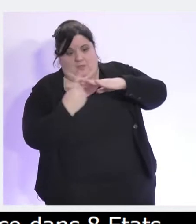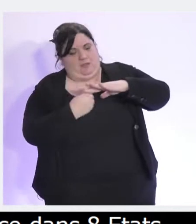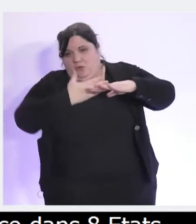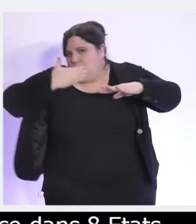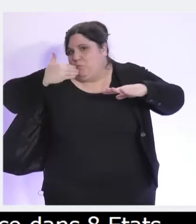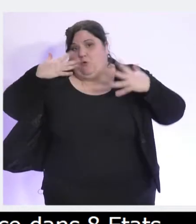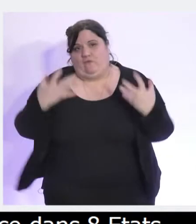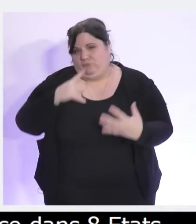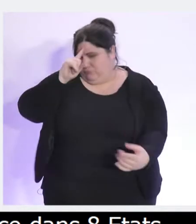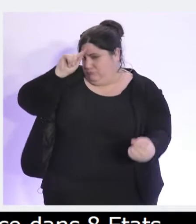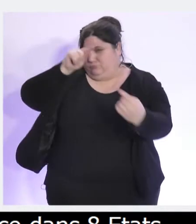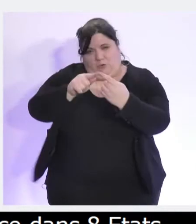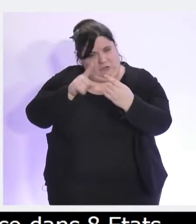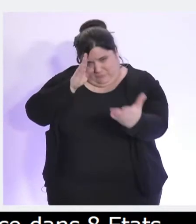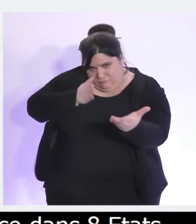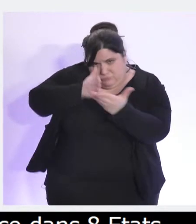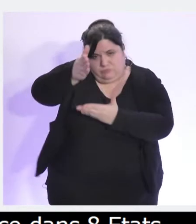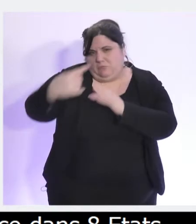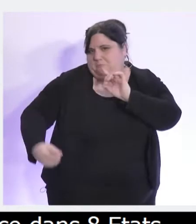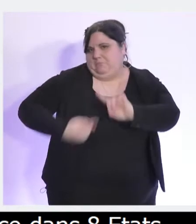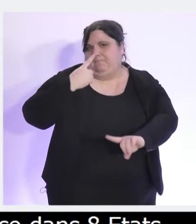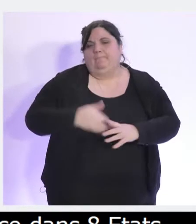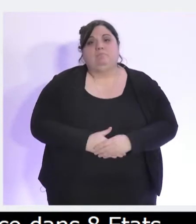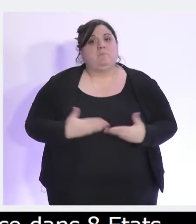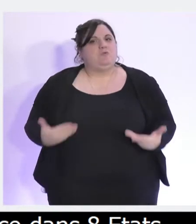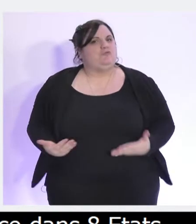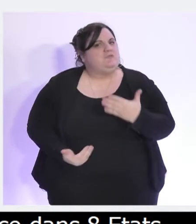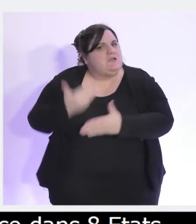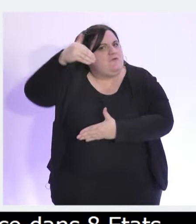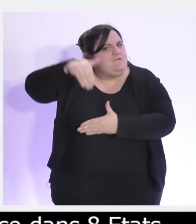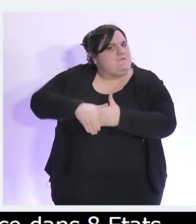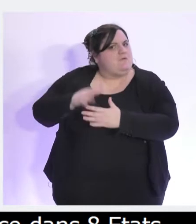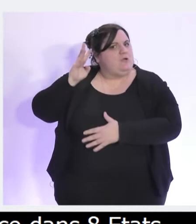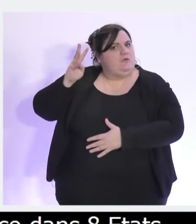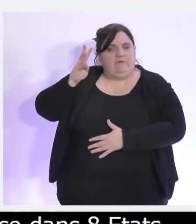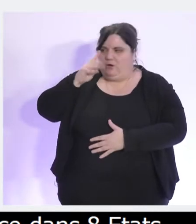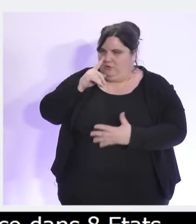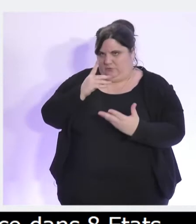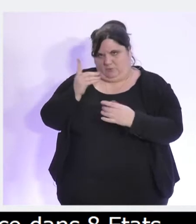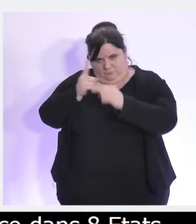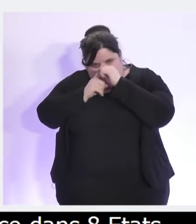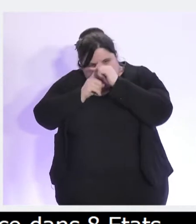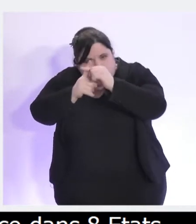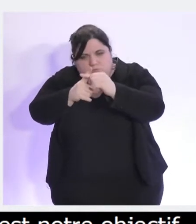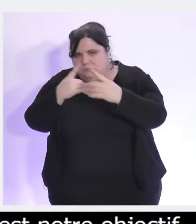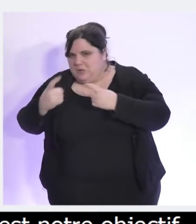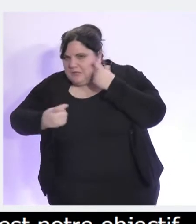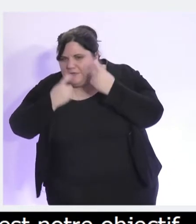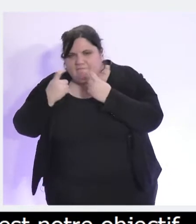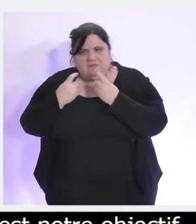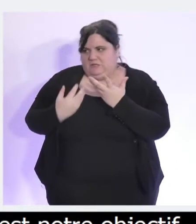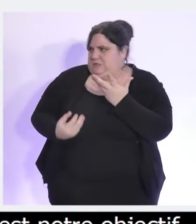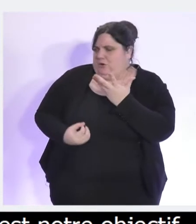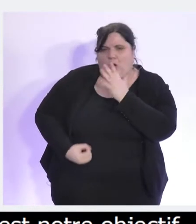the Disability Employment Package, a flagship initiative that we will launch later this year. We also call